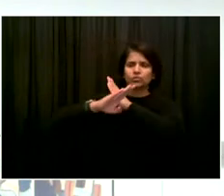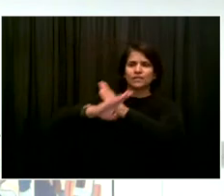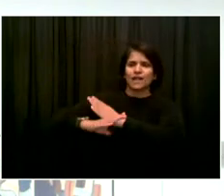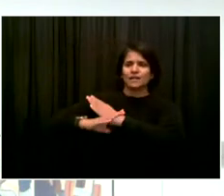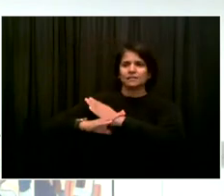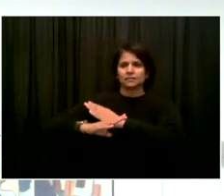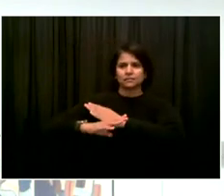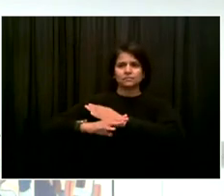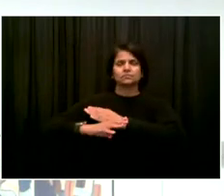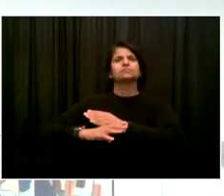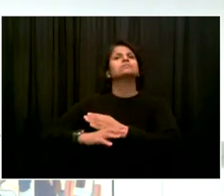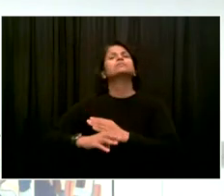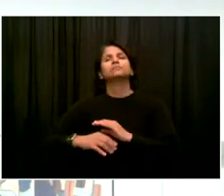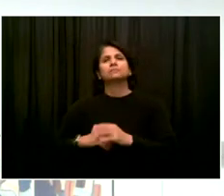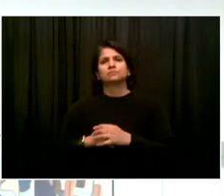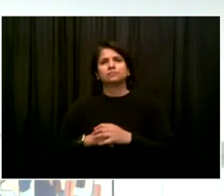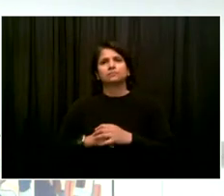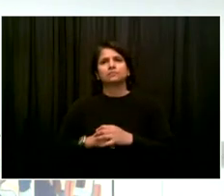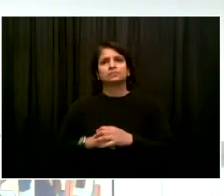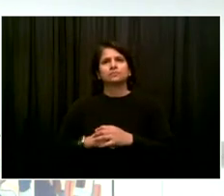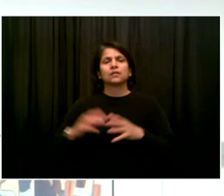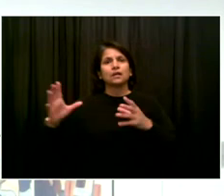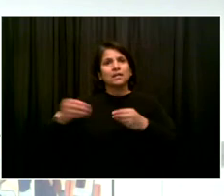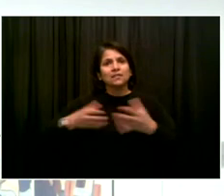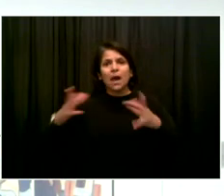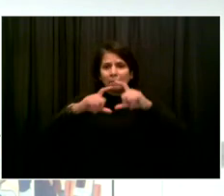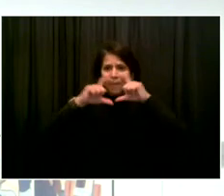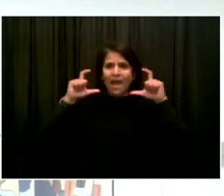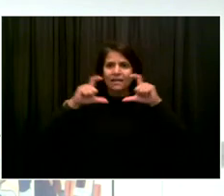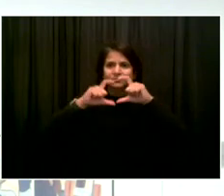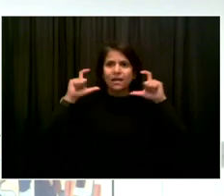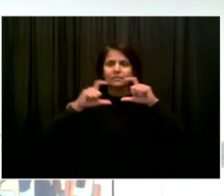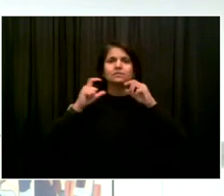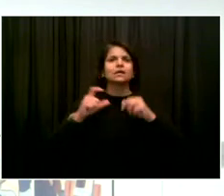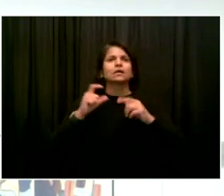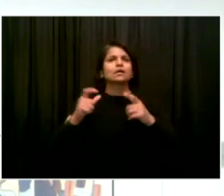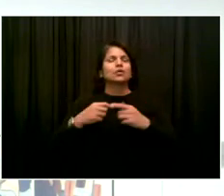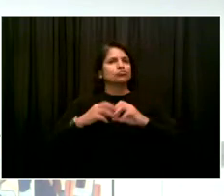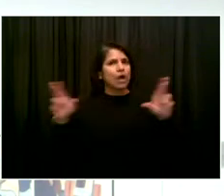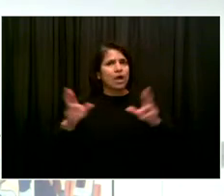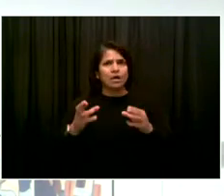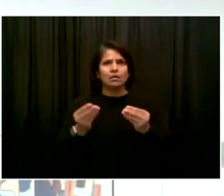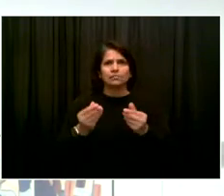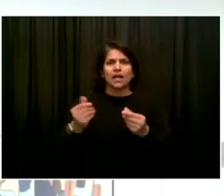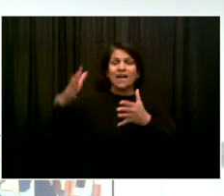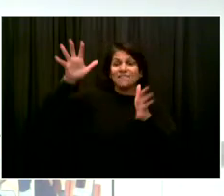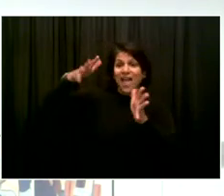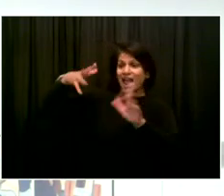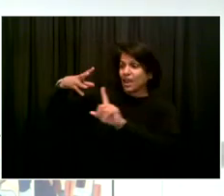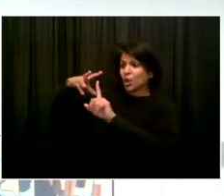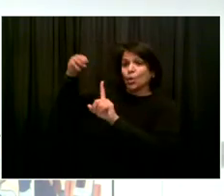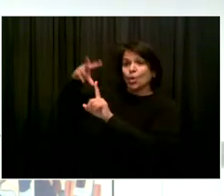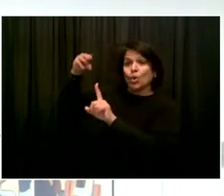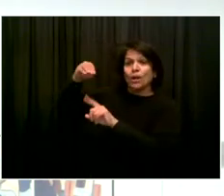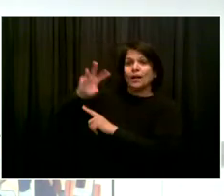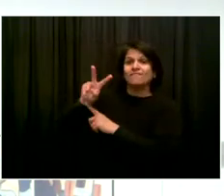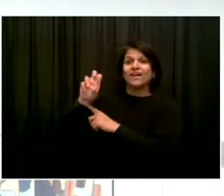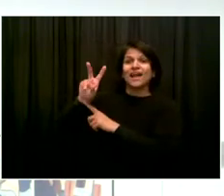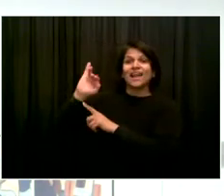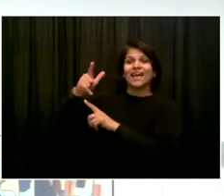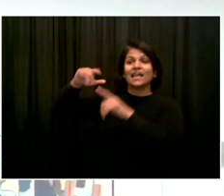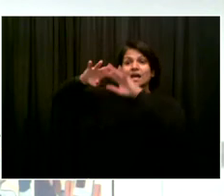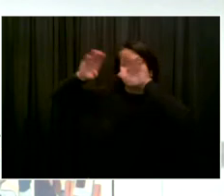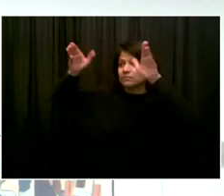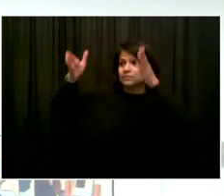distributing high-quality masks to further improving ventilation, with a particular emphasis on vaccination, especially for 5